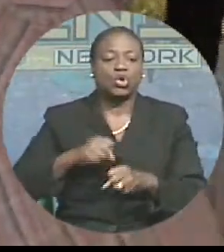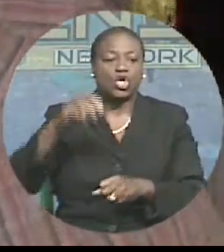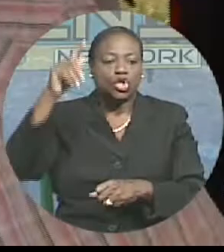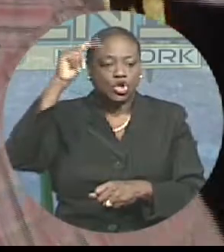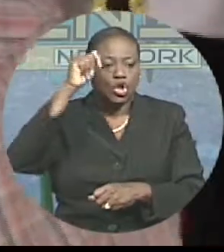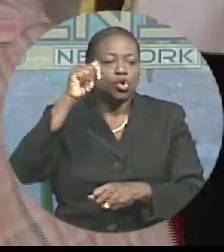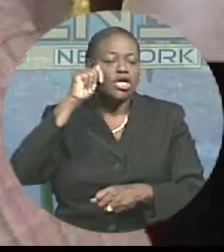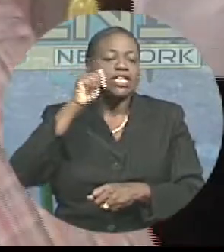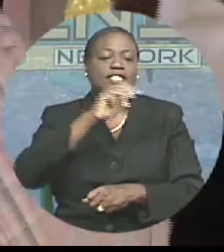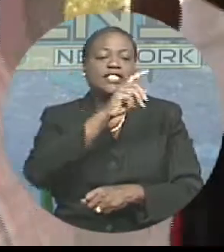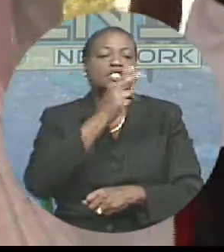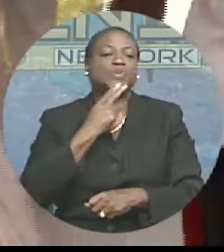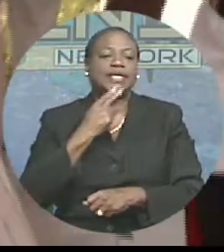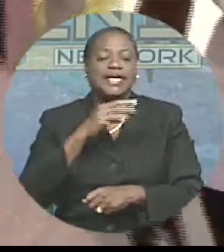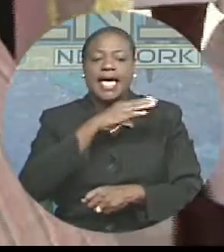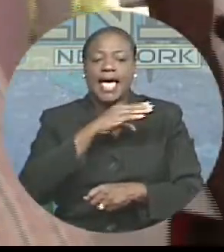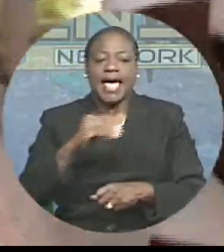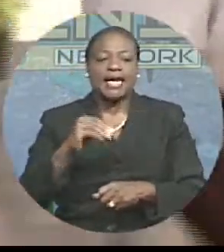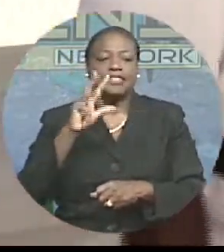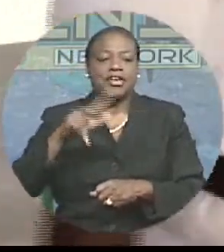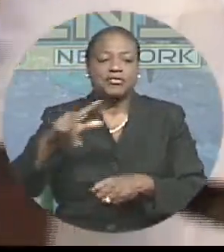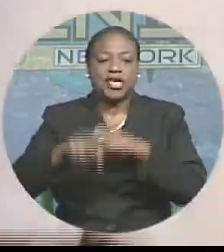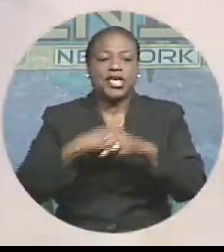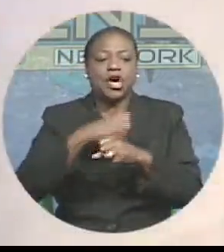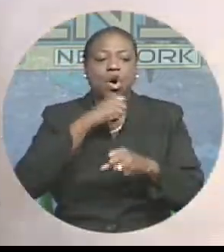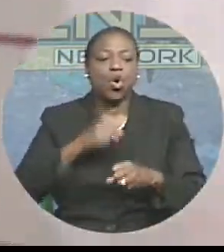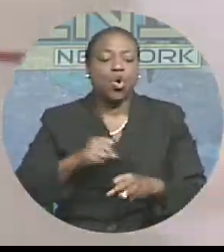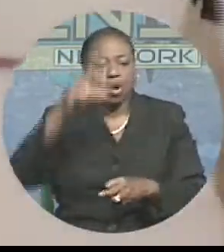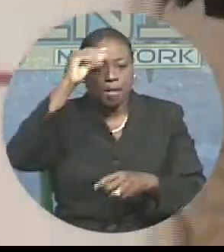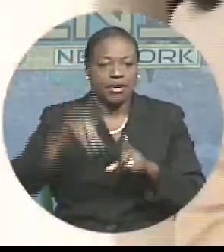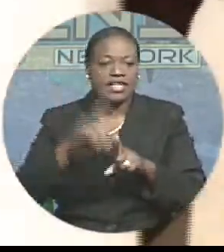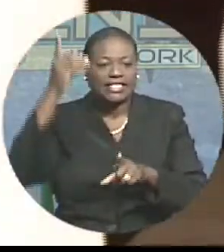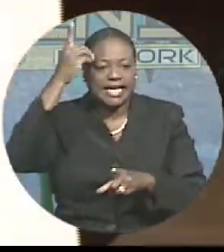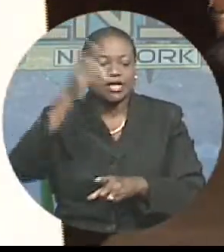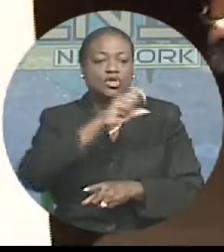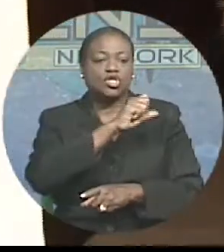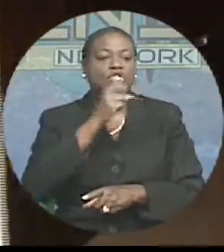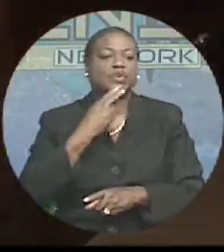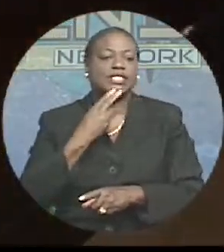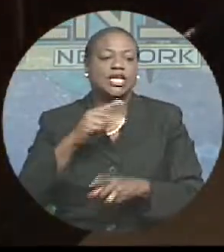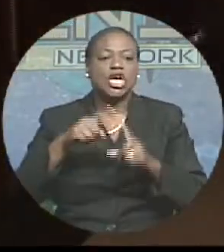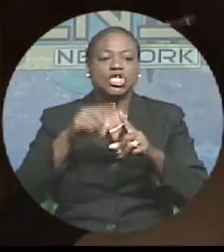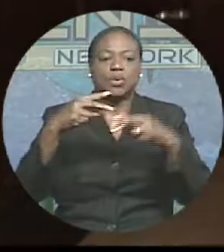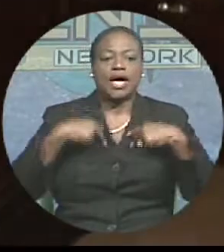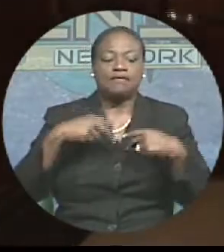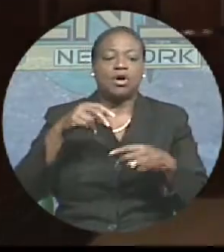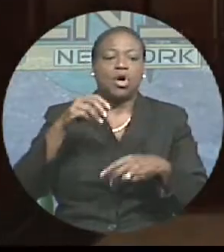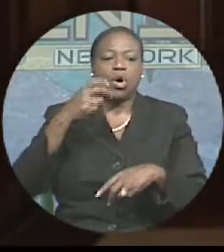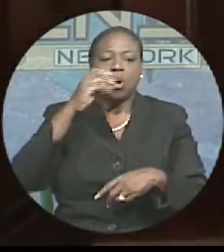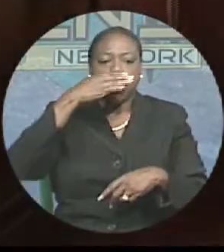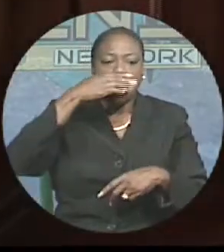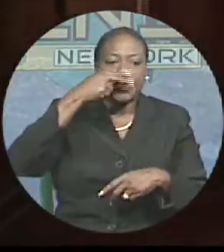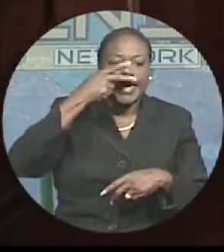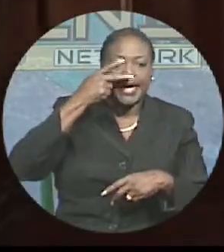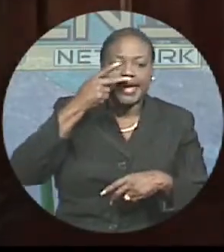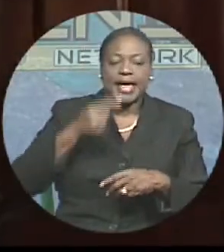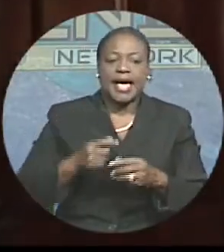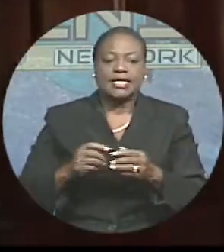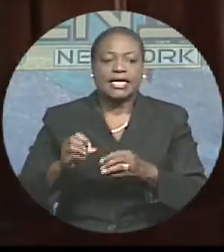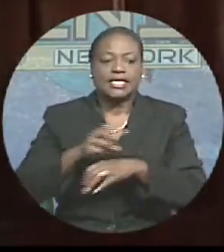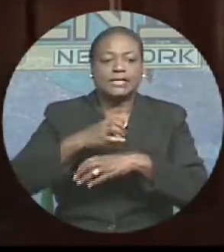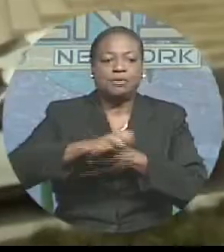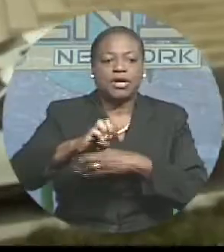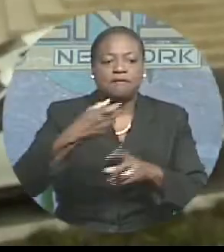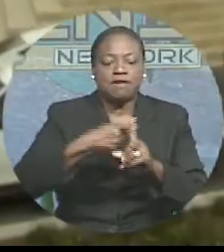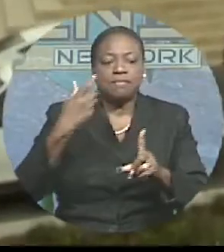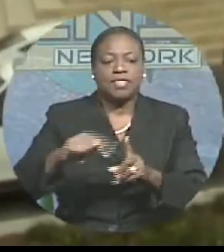her 33-year-old brother, beauty pageant director Delano Sweeting, to possess cocaine and to export it from the Bahamas. The trio